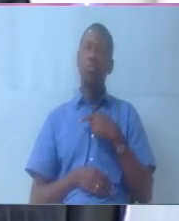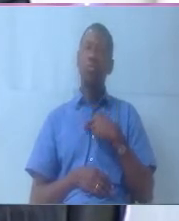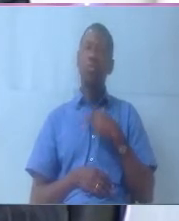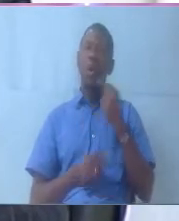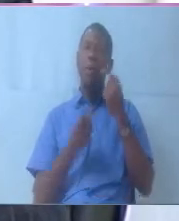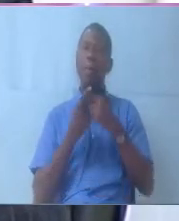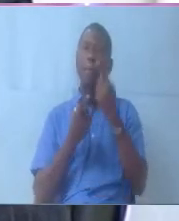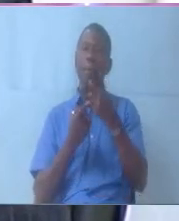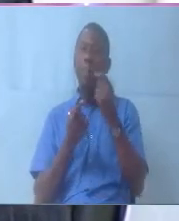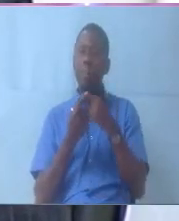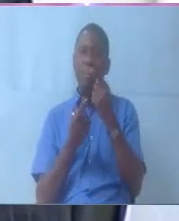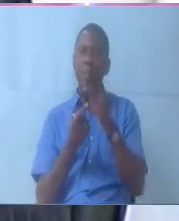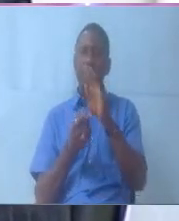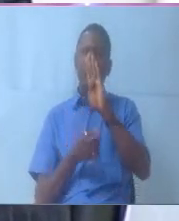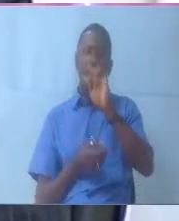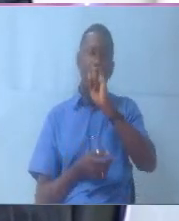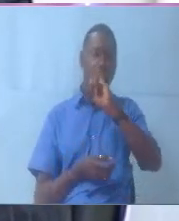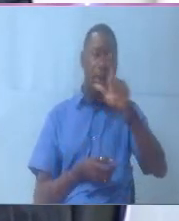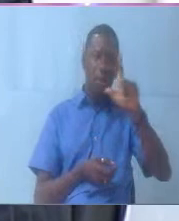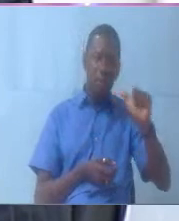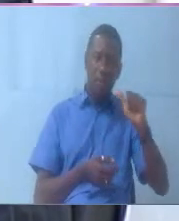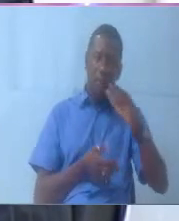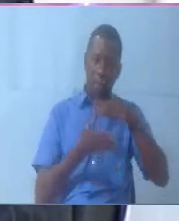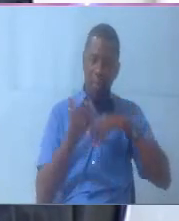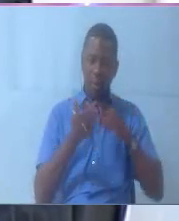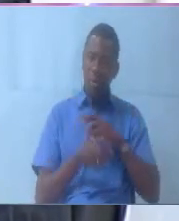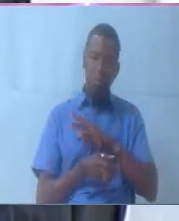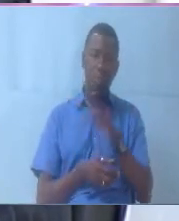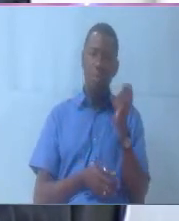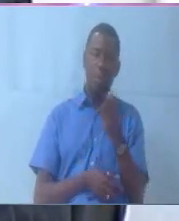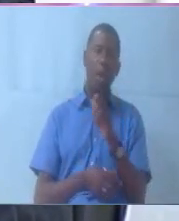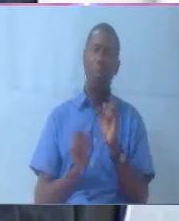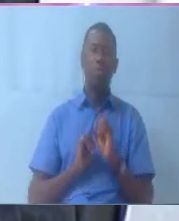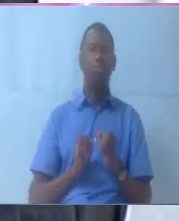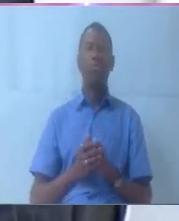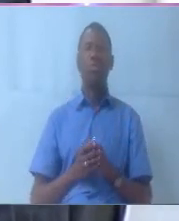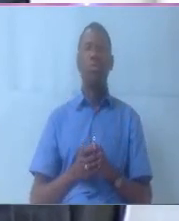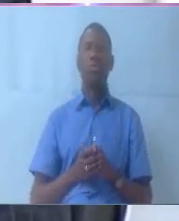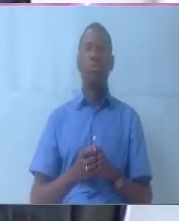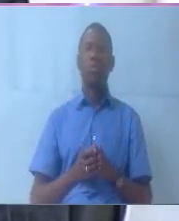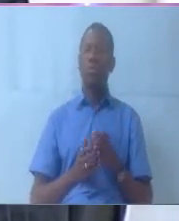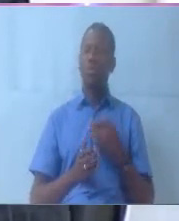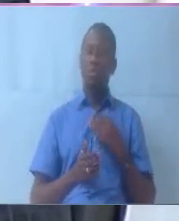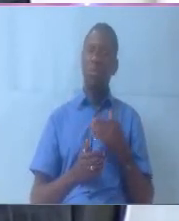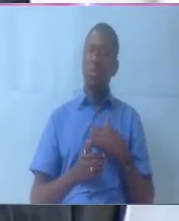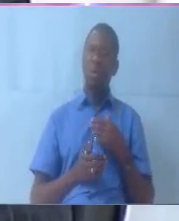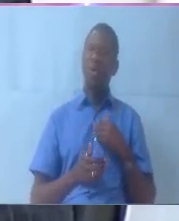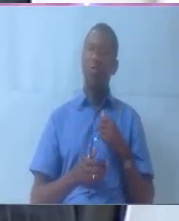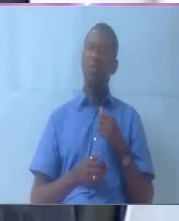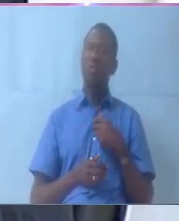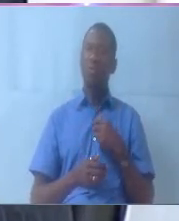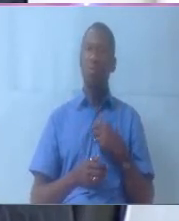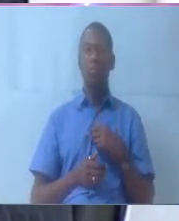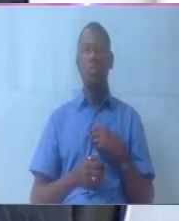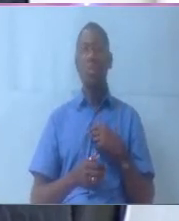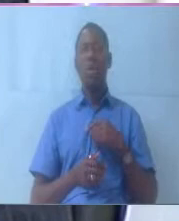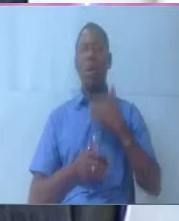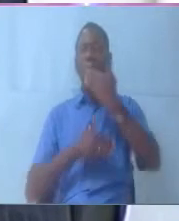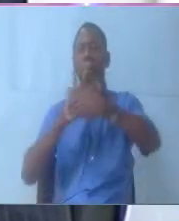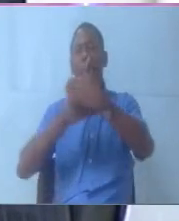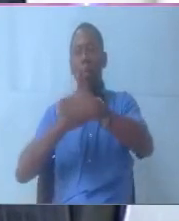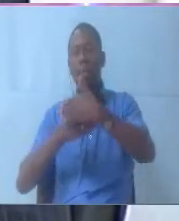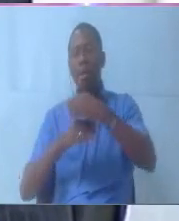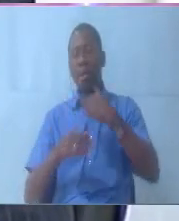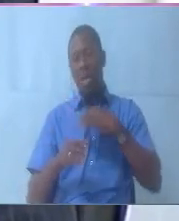kolu anyanta jorolu men kala manna wolu jo. And she had to fetch water from her neighbors. To tumo akata jiobi asinyolu